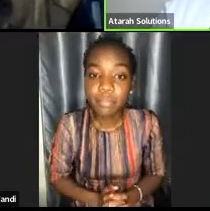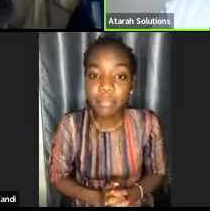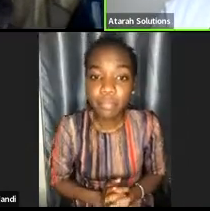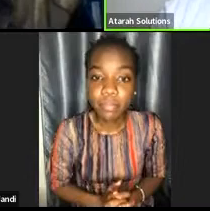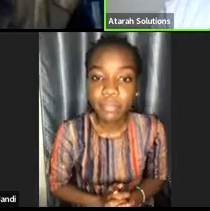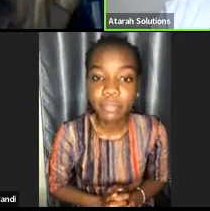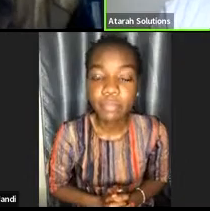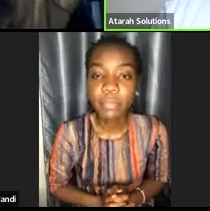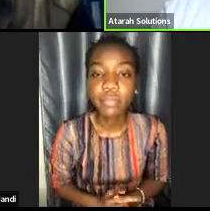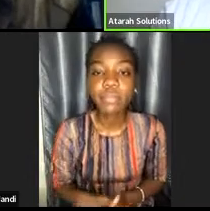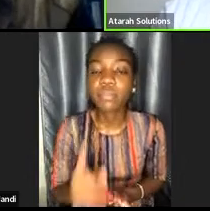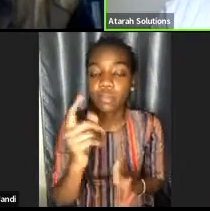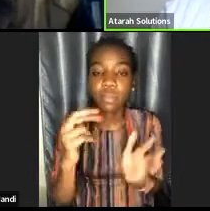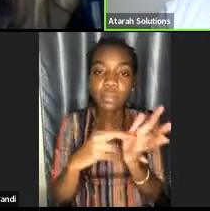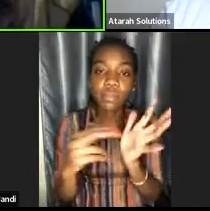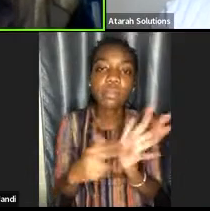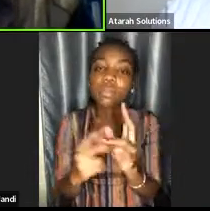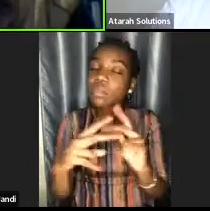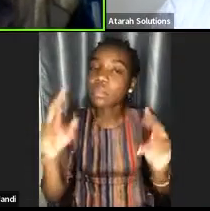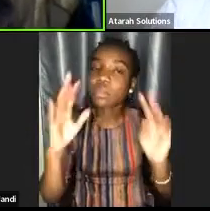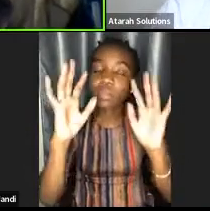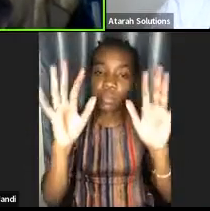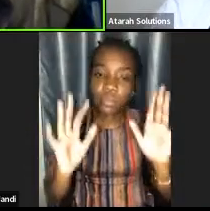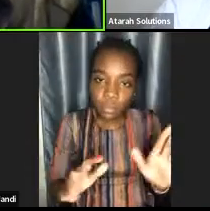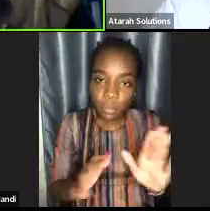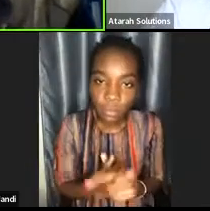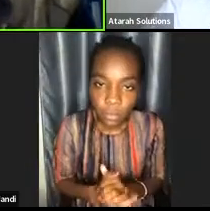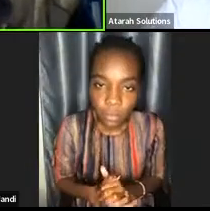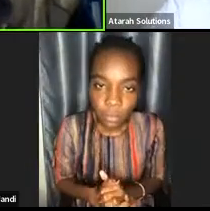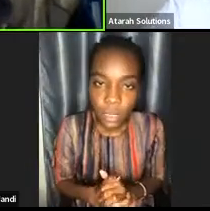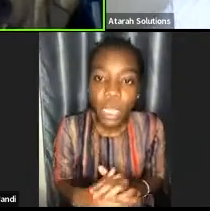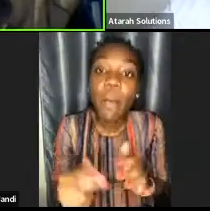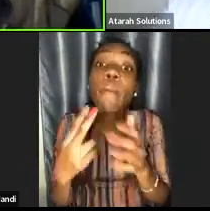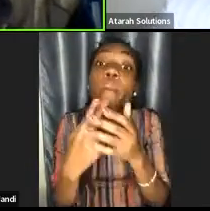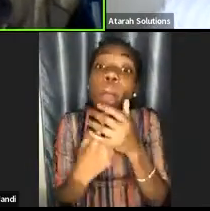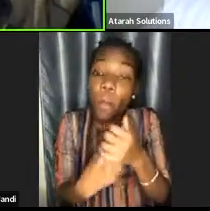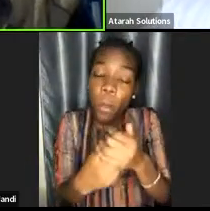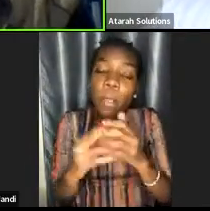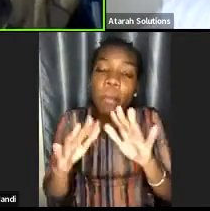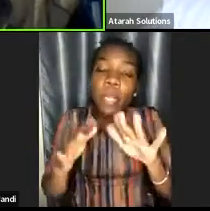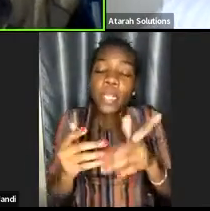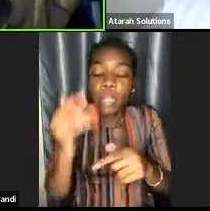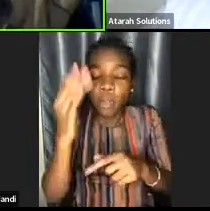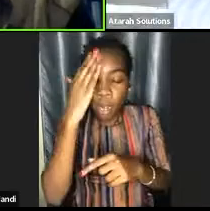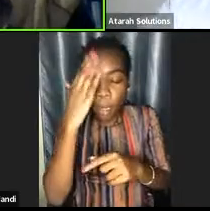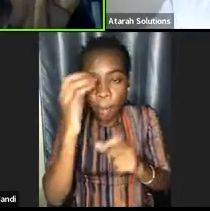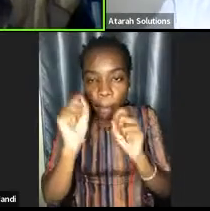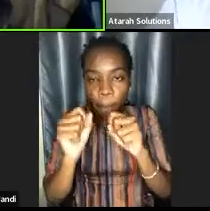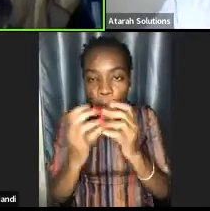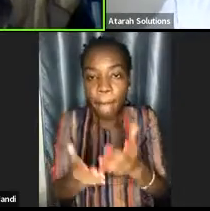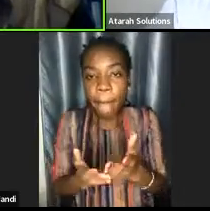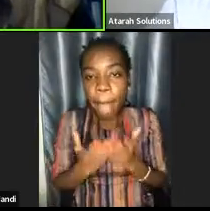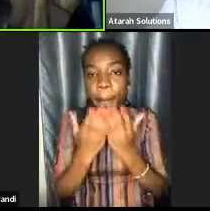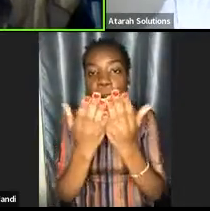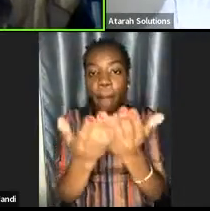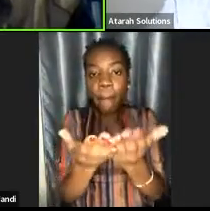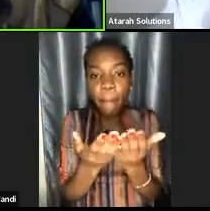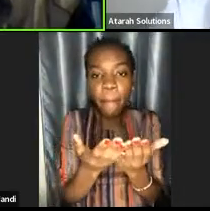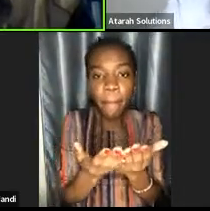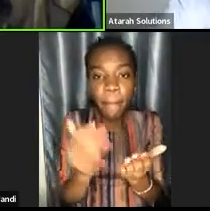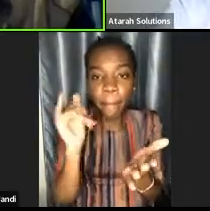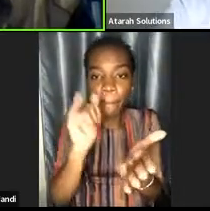also important that both parties know that they can be able to submit that matter